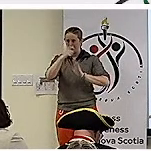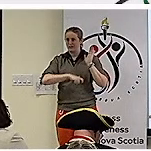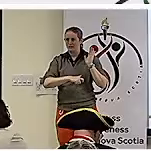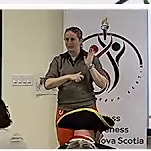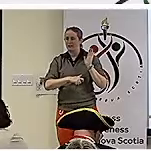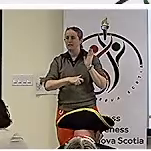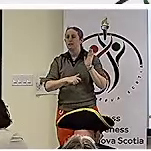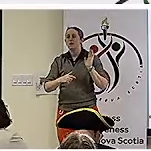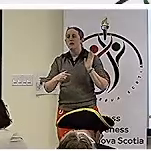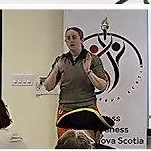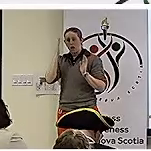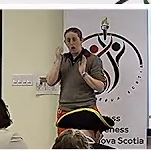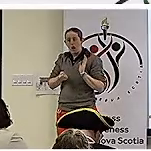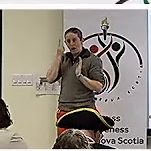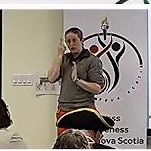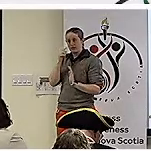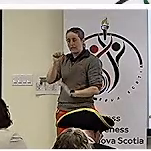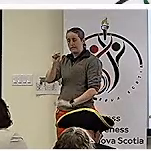on page 2.